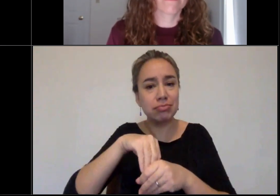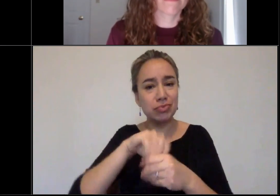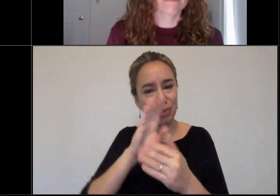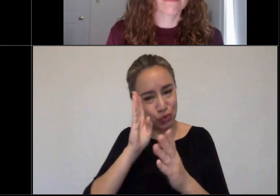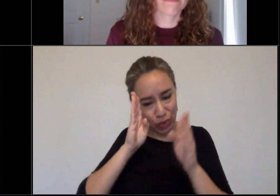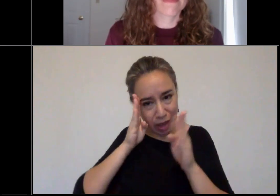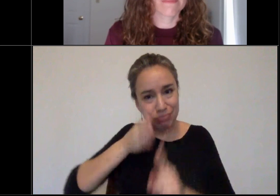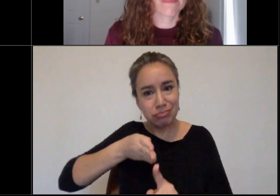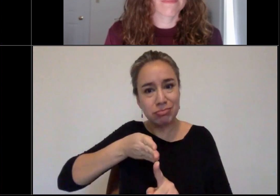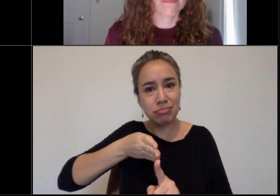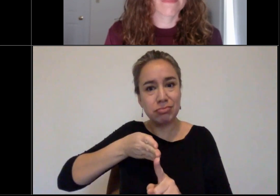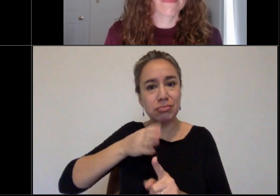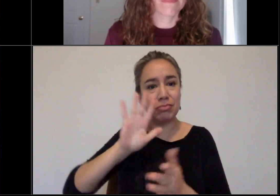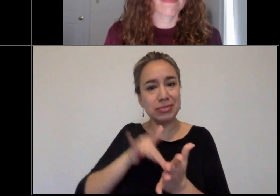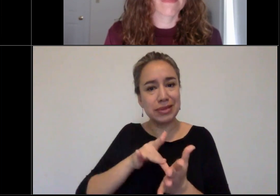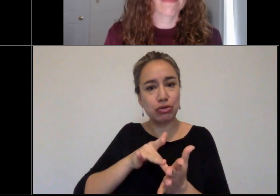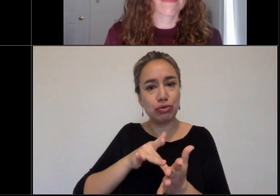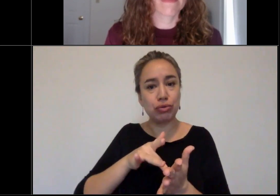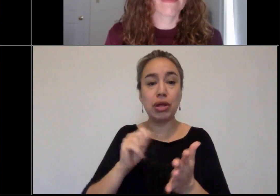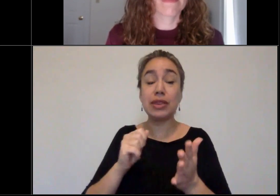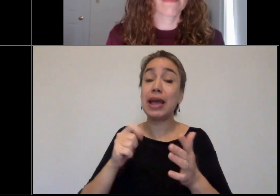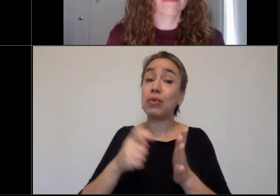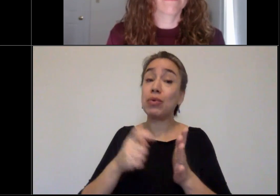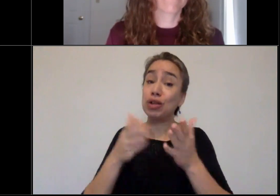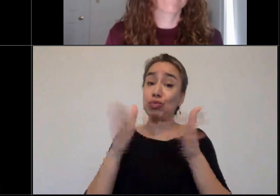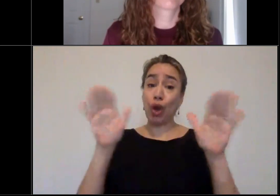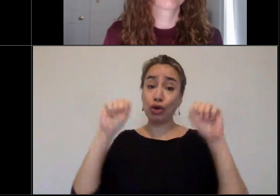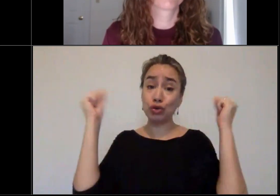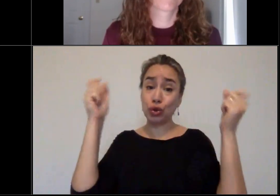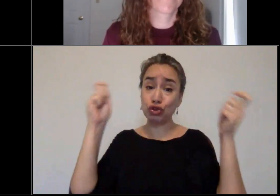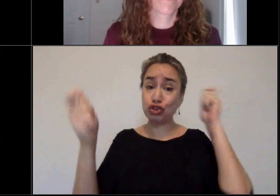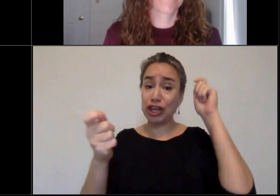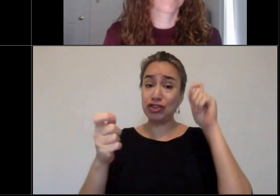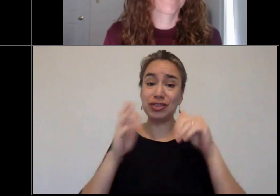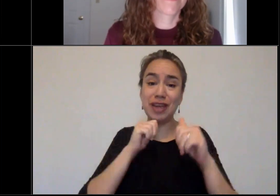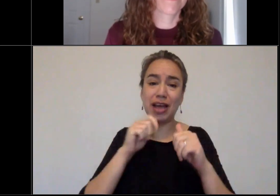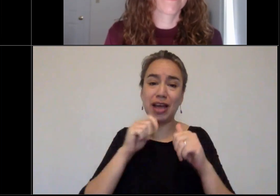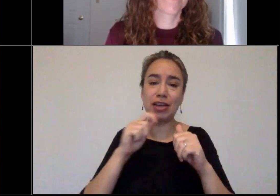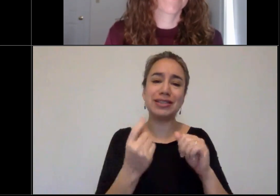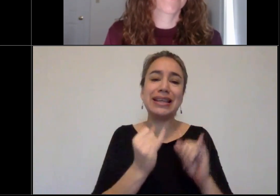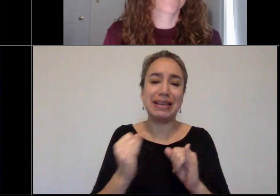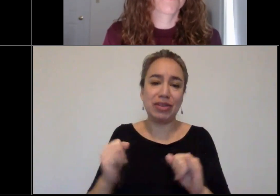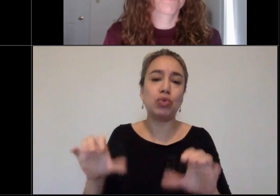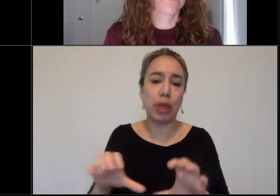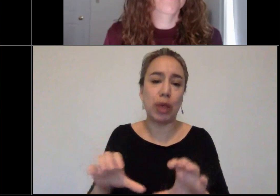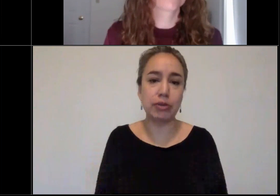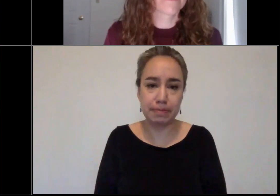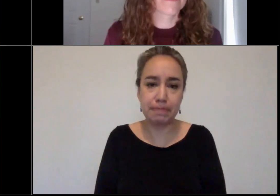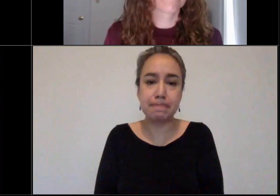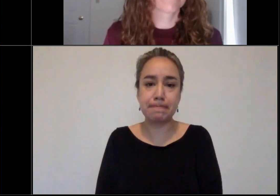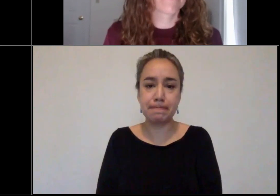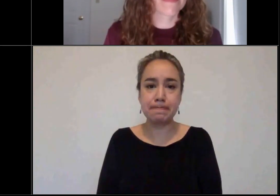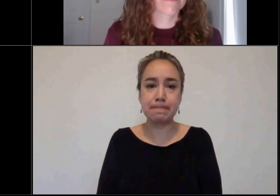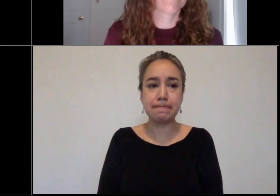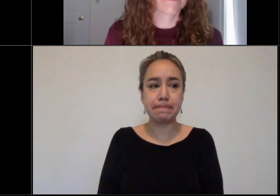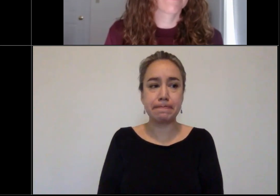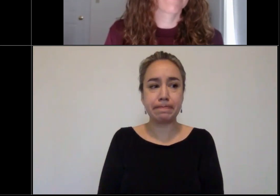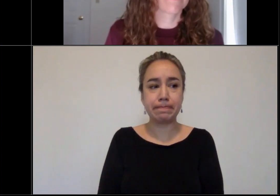change, as well as individual actions in this context are not going to be the only thing that stops that.